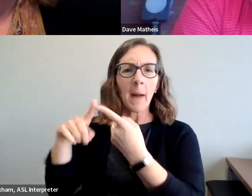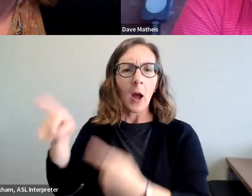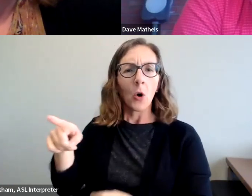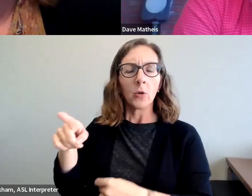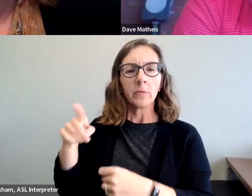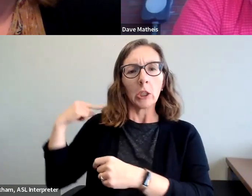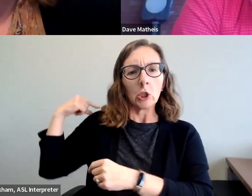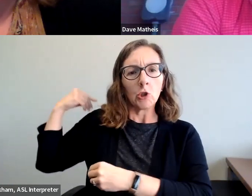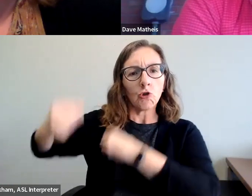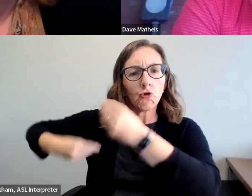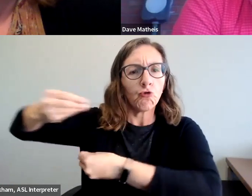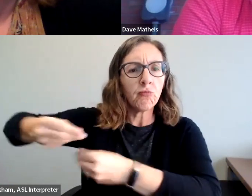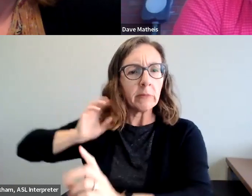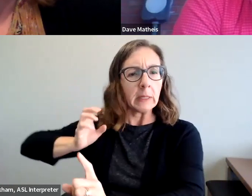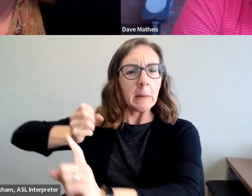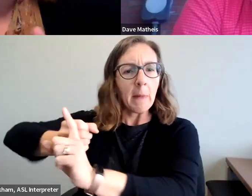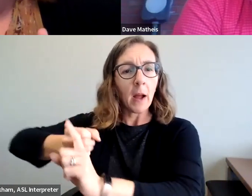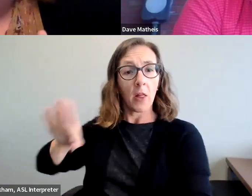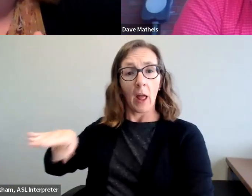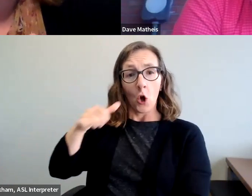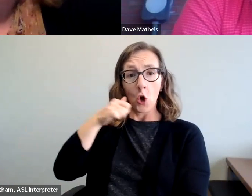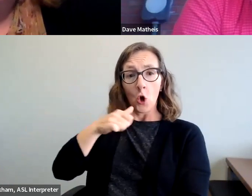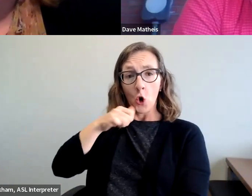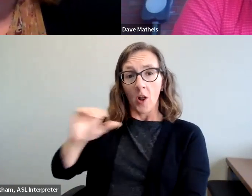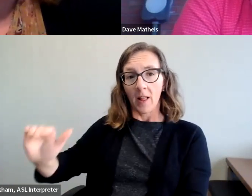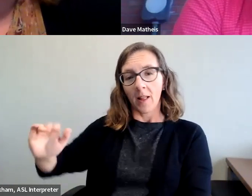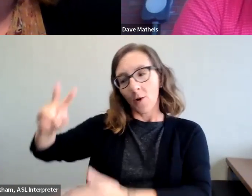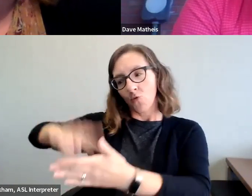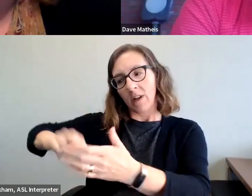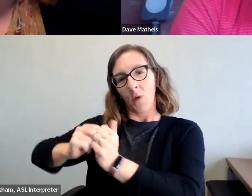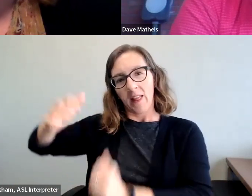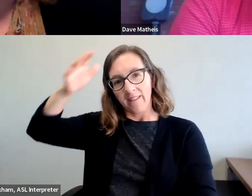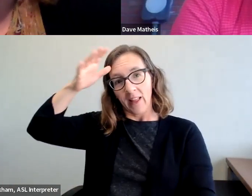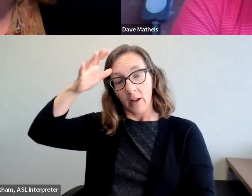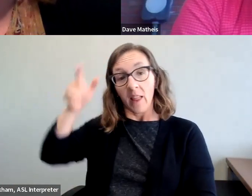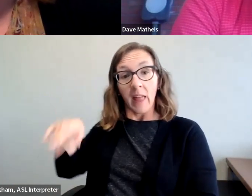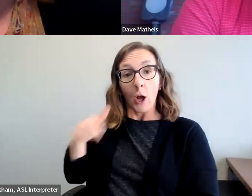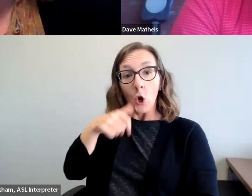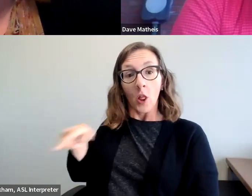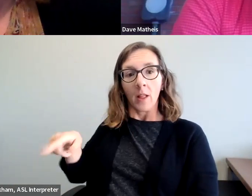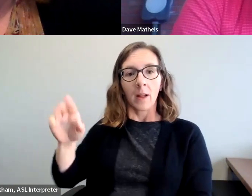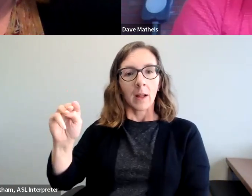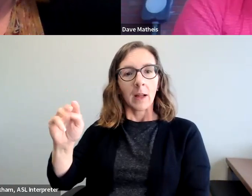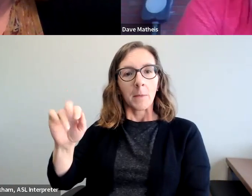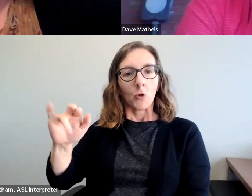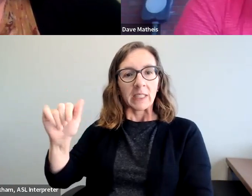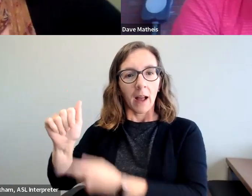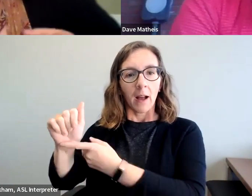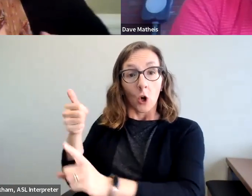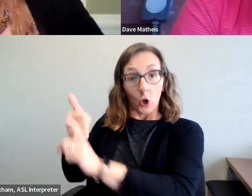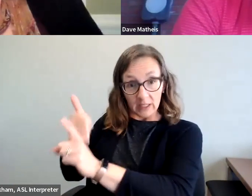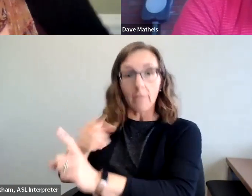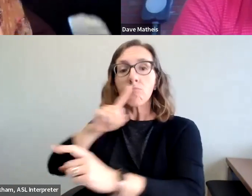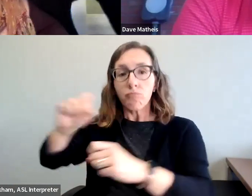reading with her dad, and that's Marissa. And Marissa was actually an intern at our department and worked